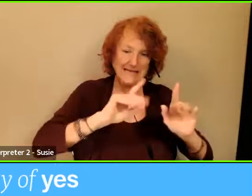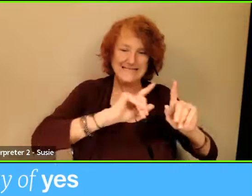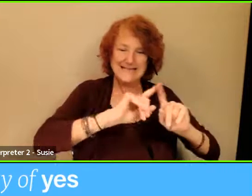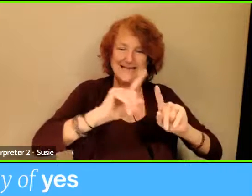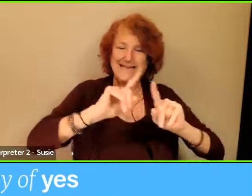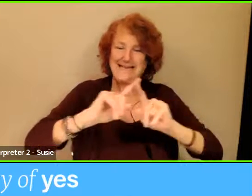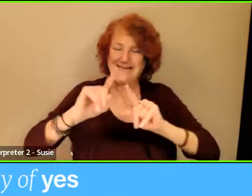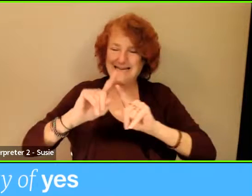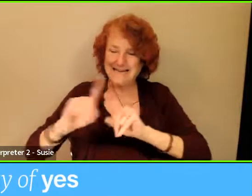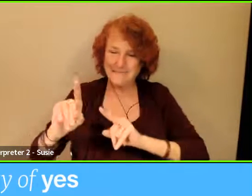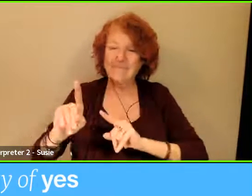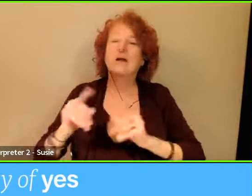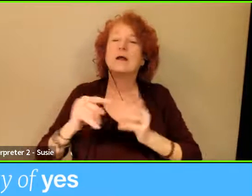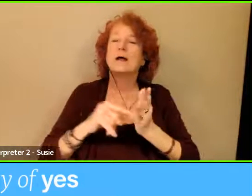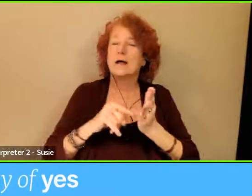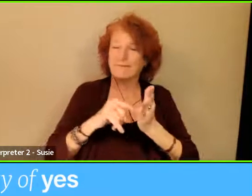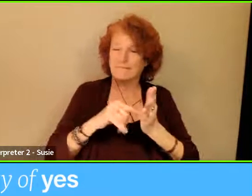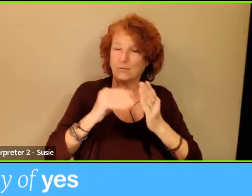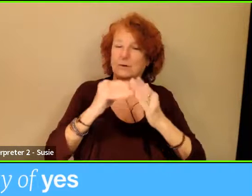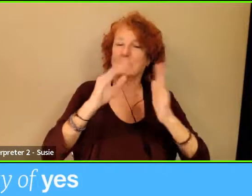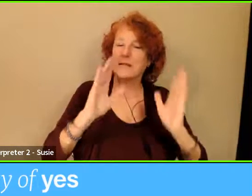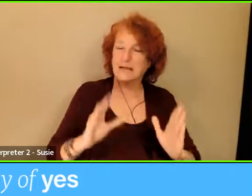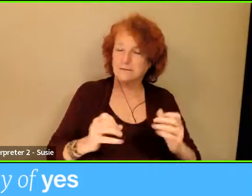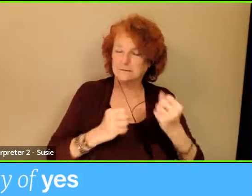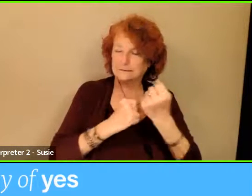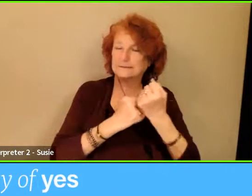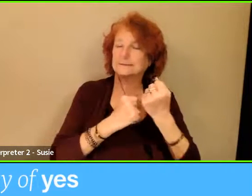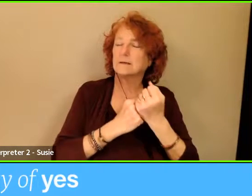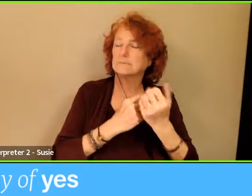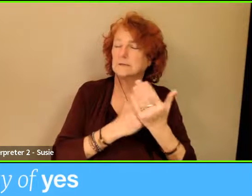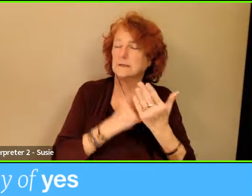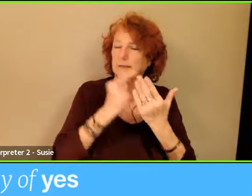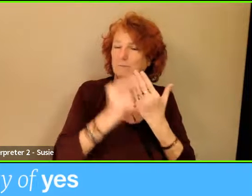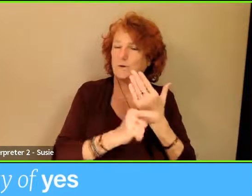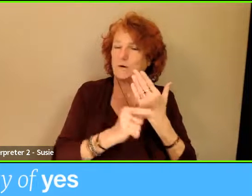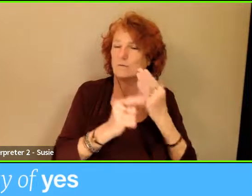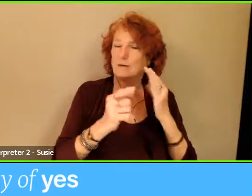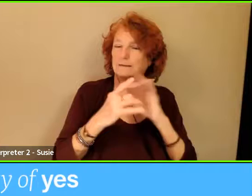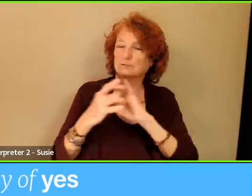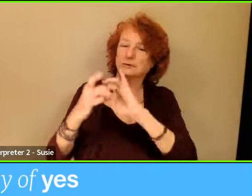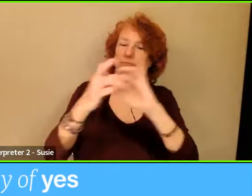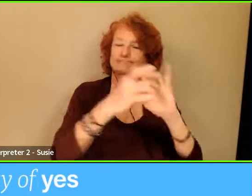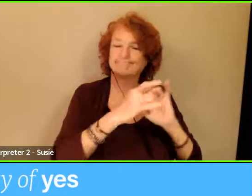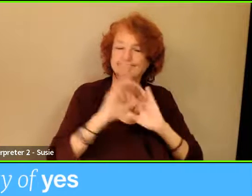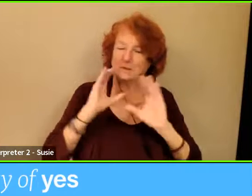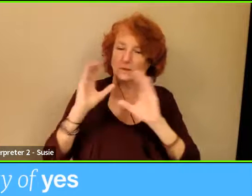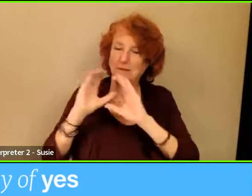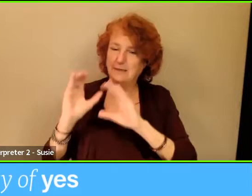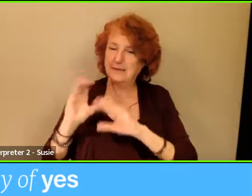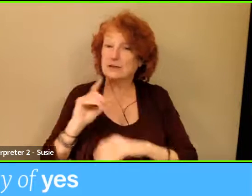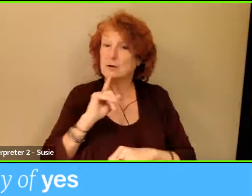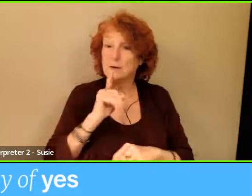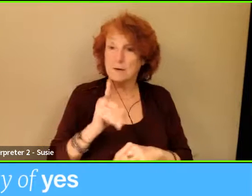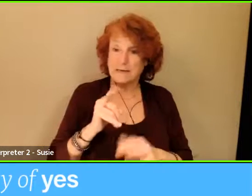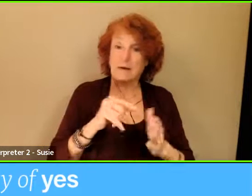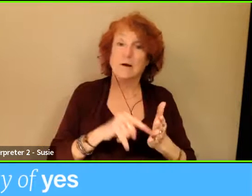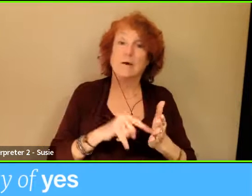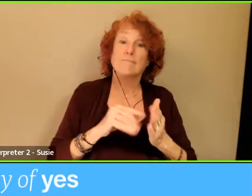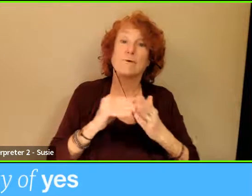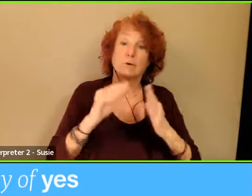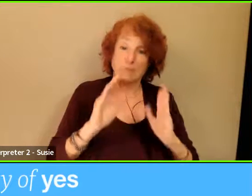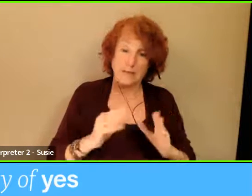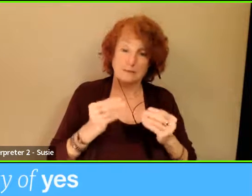subsidy programs to talk to each other in order to ensure that affordable housing is provided equitably and